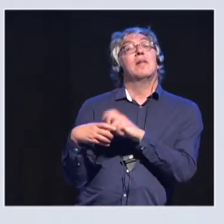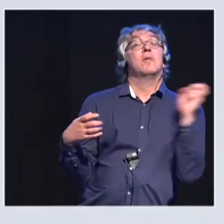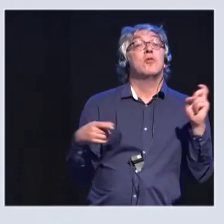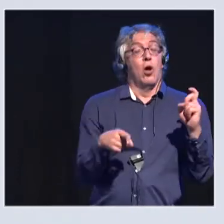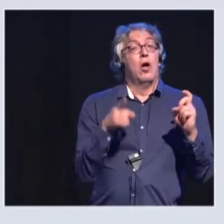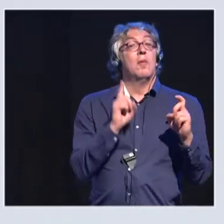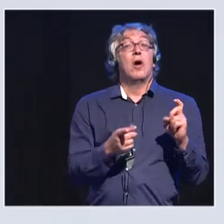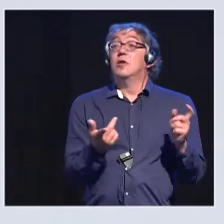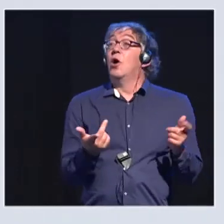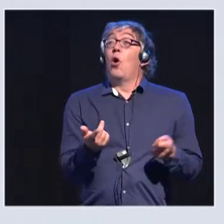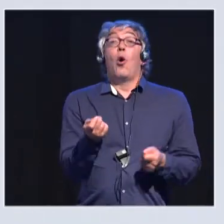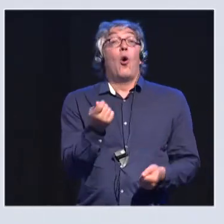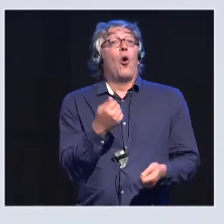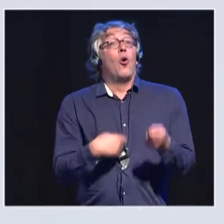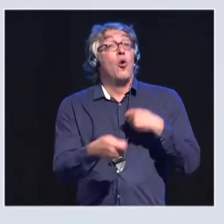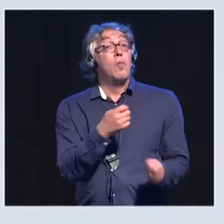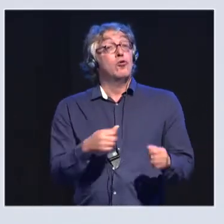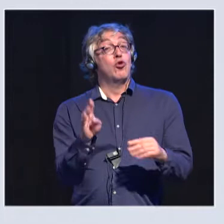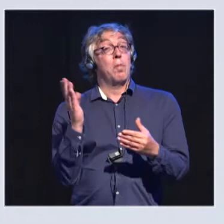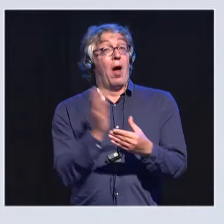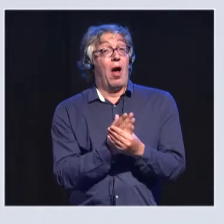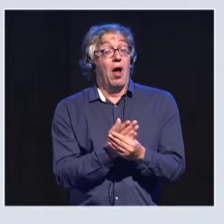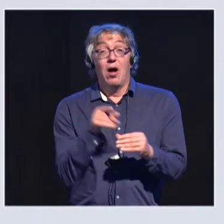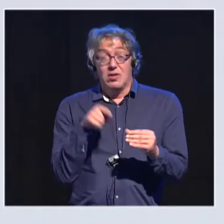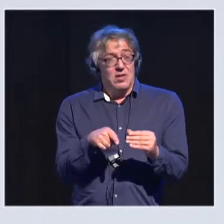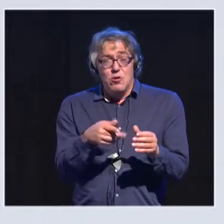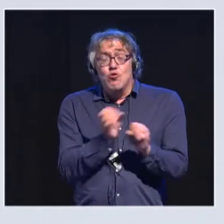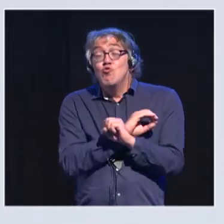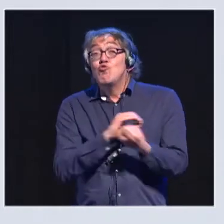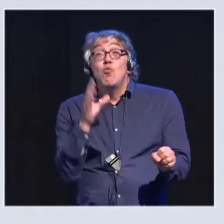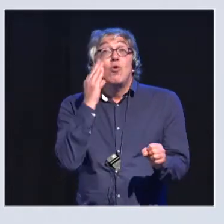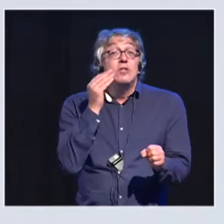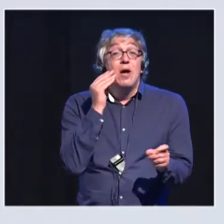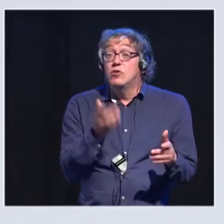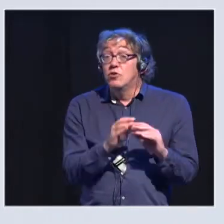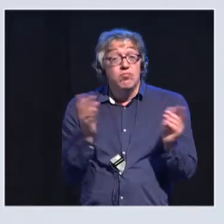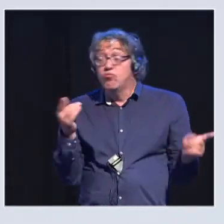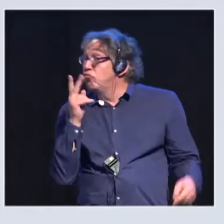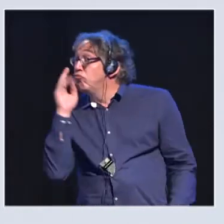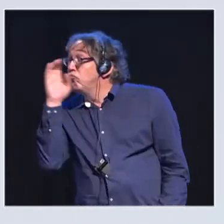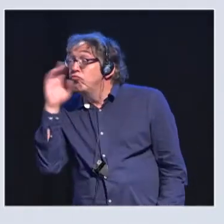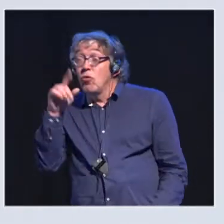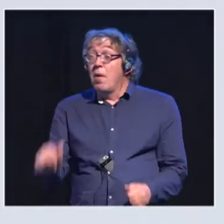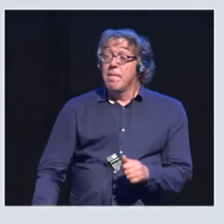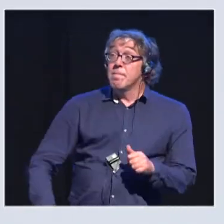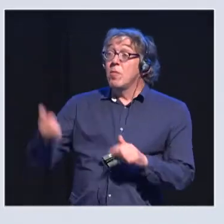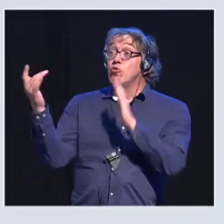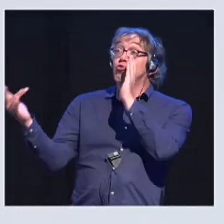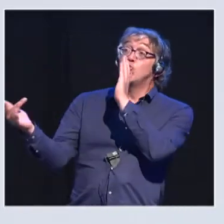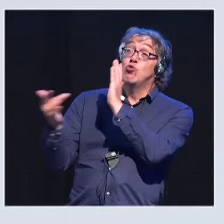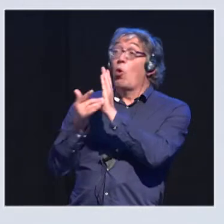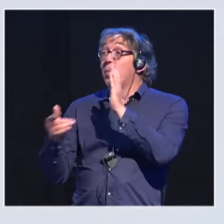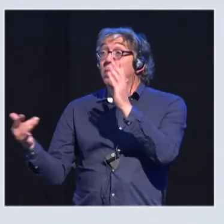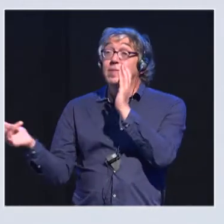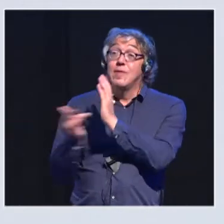have any valuable memories about traditional banking, about checkbooks, etc. They just took the best technology, and when they started with internet banking